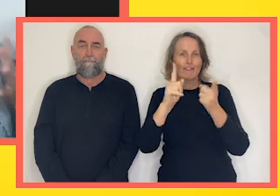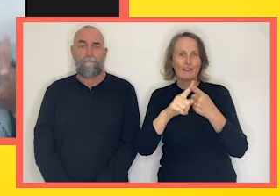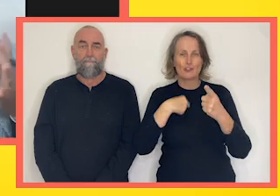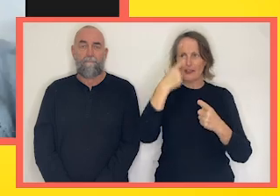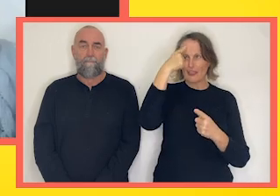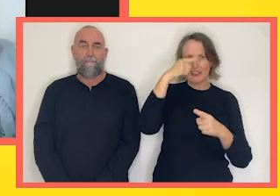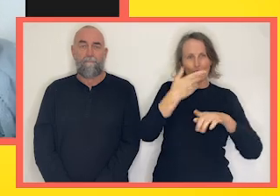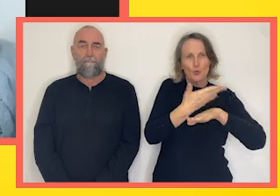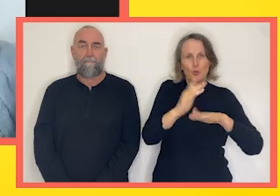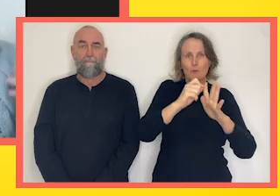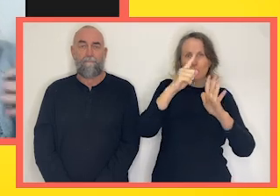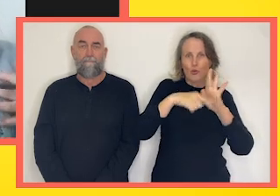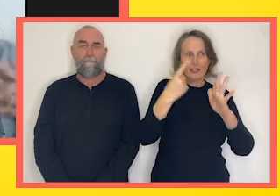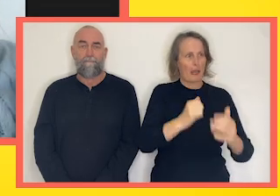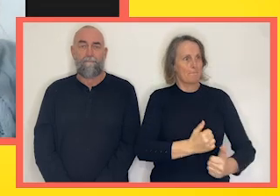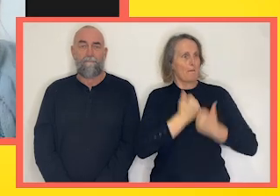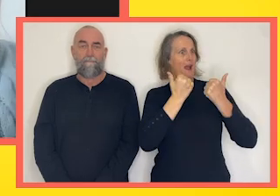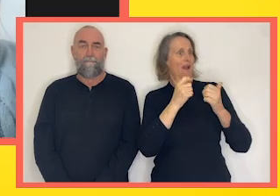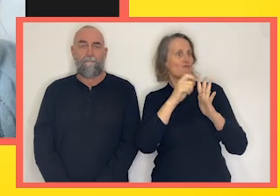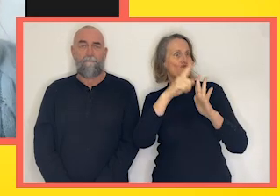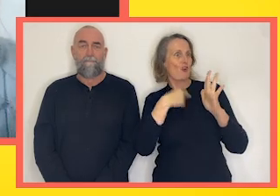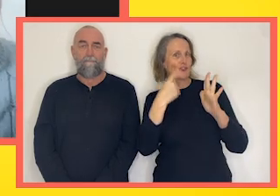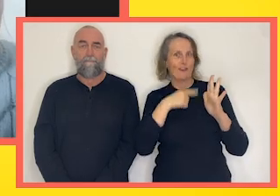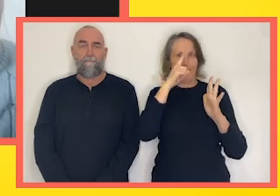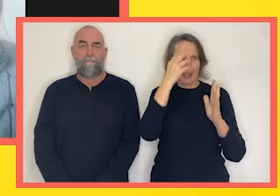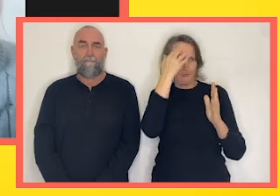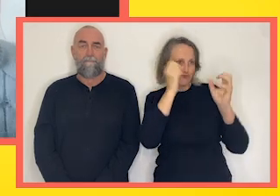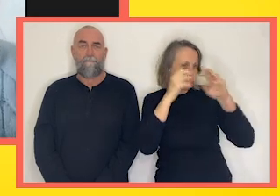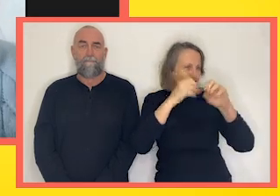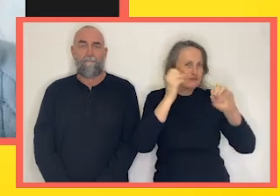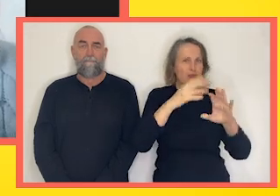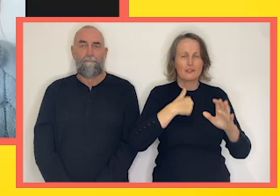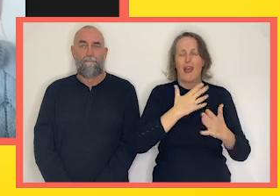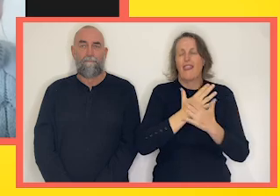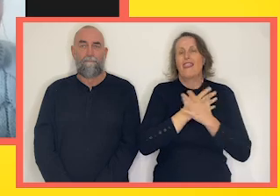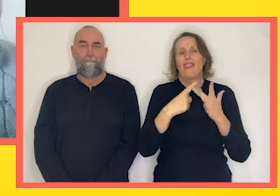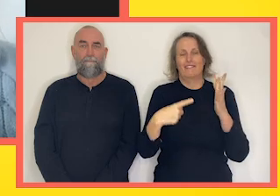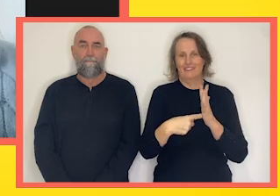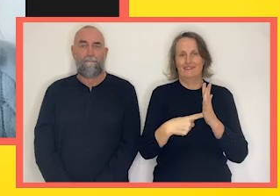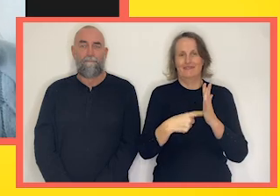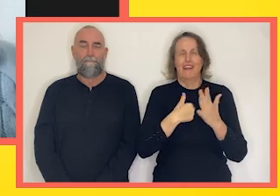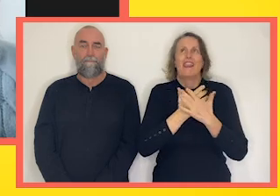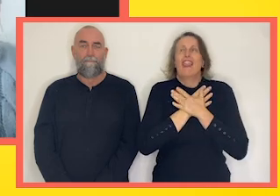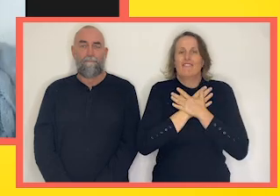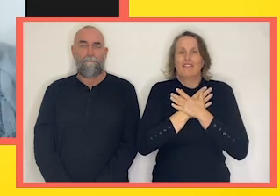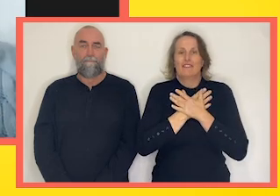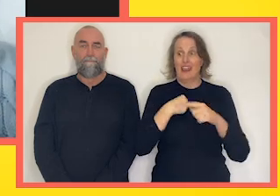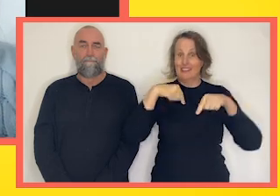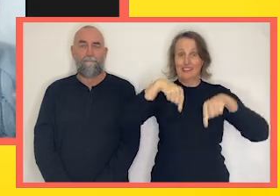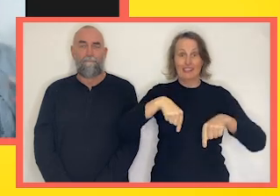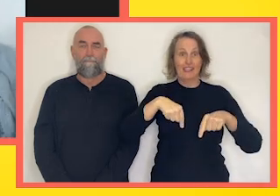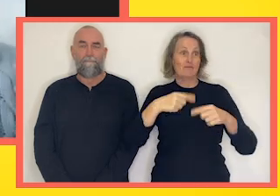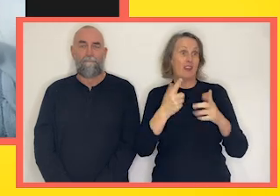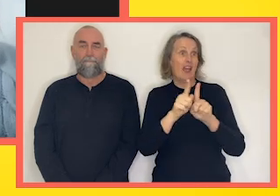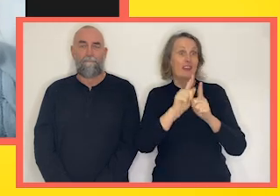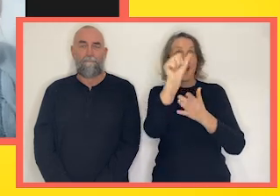of work on something really fun and own it, like as your own. So I absolutely love it. And I've been loving doing little fun things